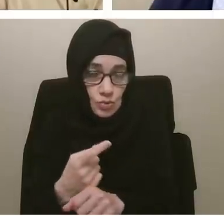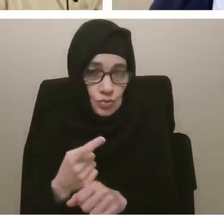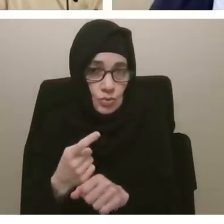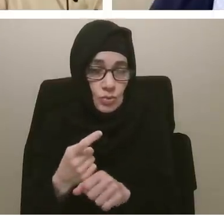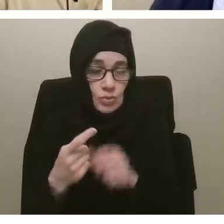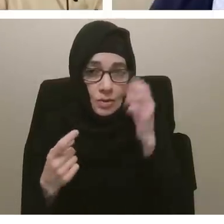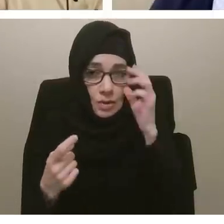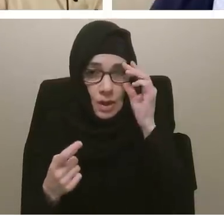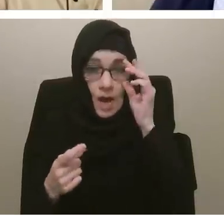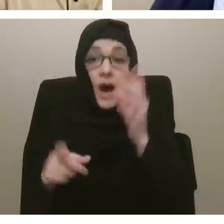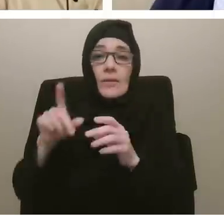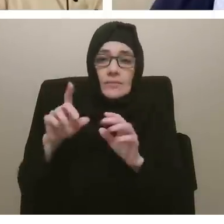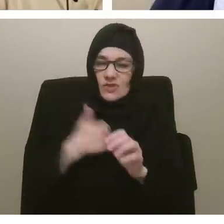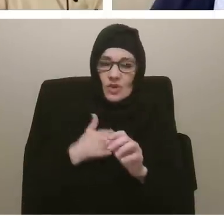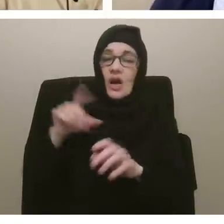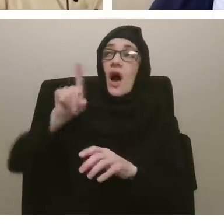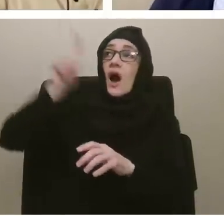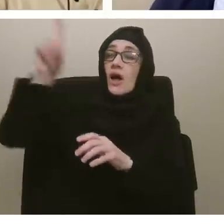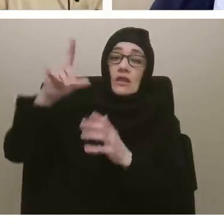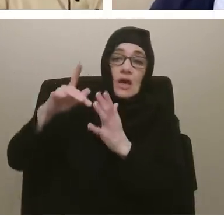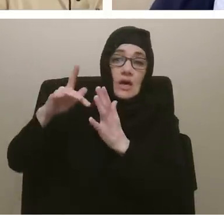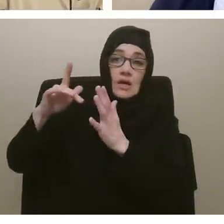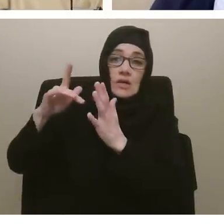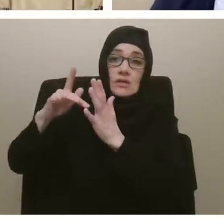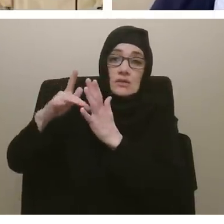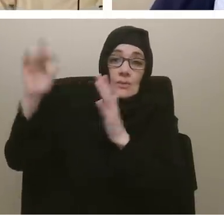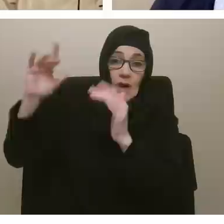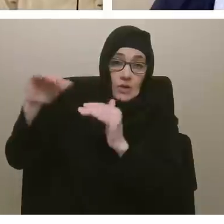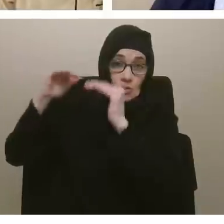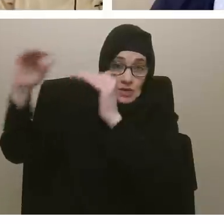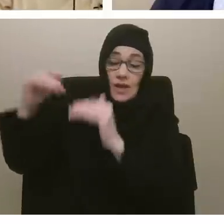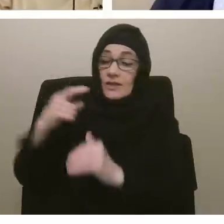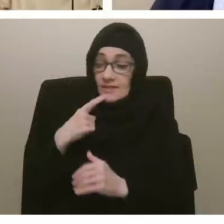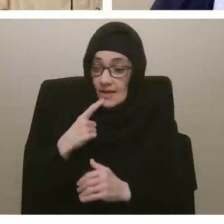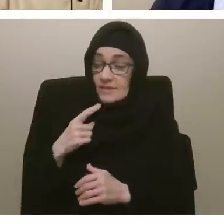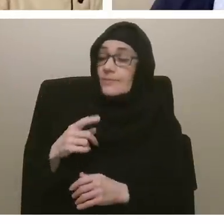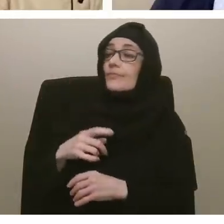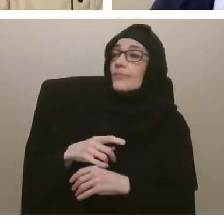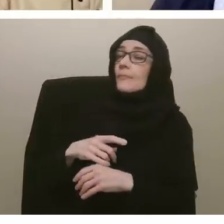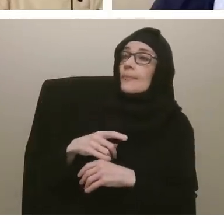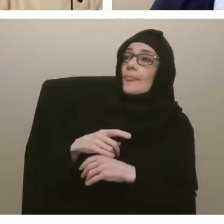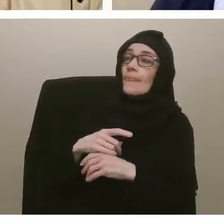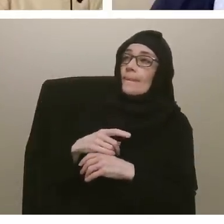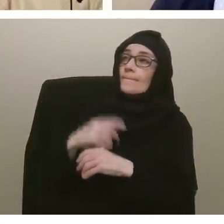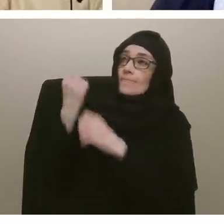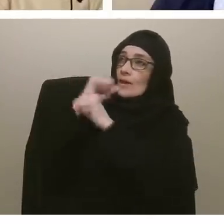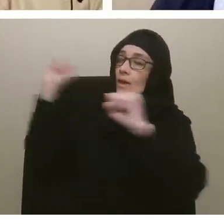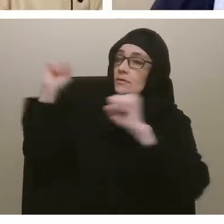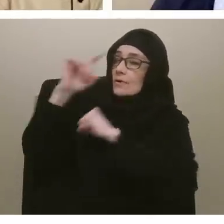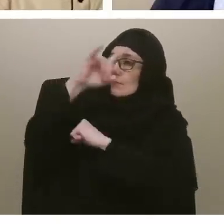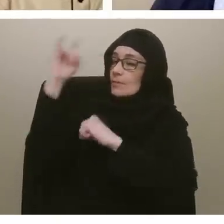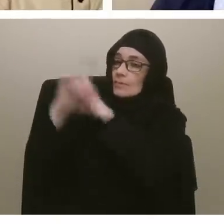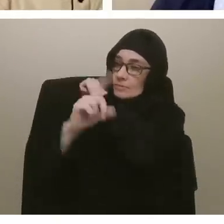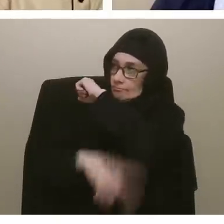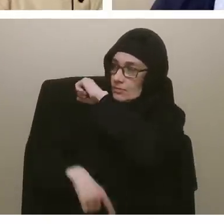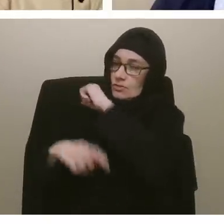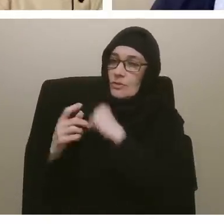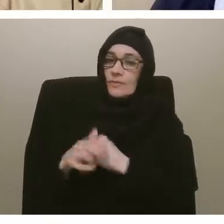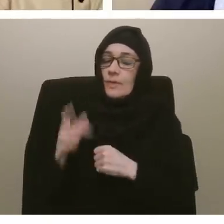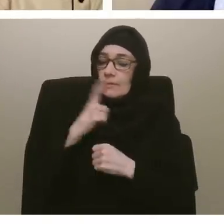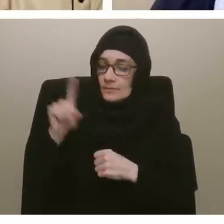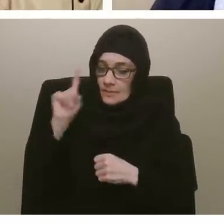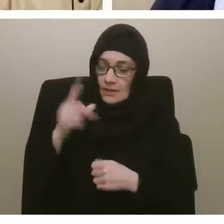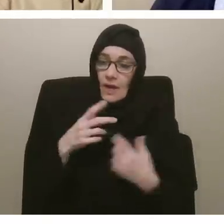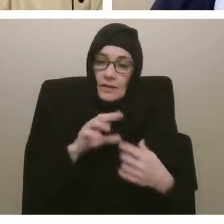these created things. And Allah subhanahu wa ta'ala says, after A'udhu billahi minash shaitanir rajeem, Bismillahir Rahmanir Rahim, wa duha, by the daybreak. As some scholars